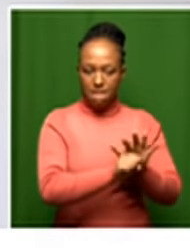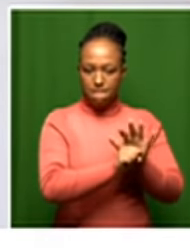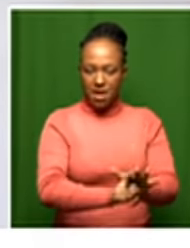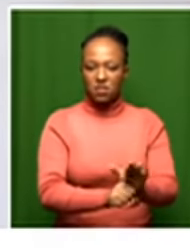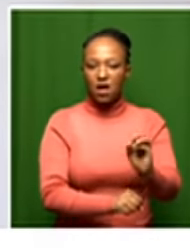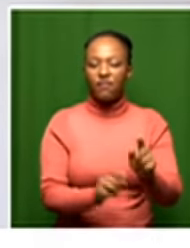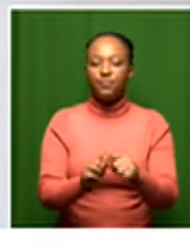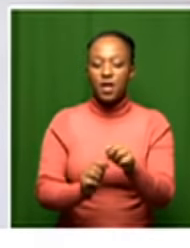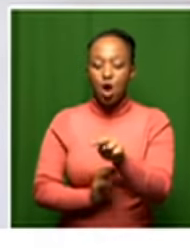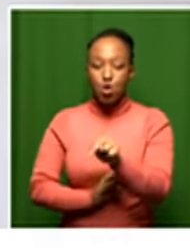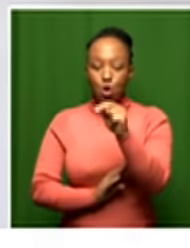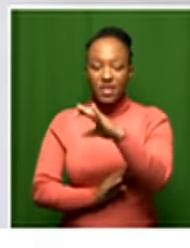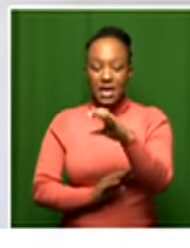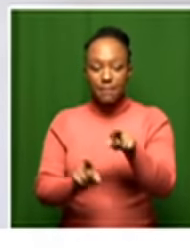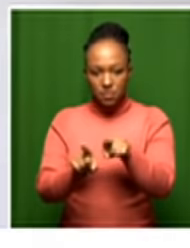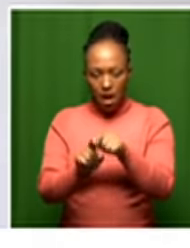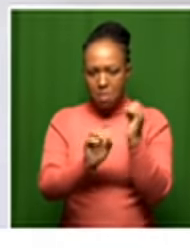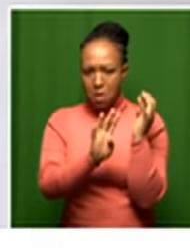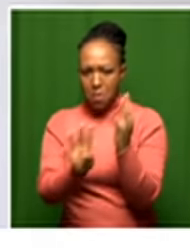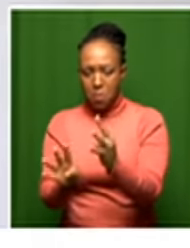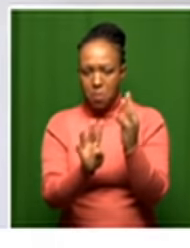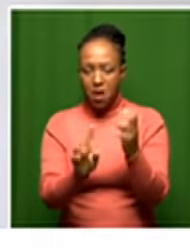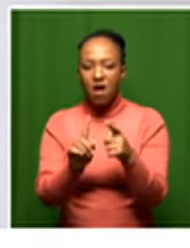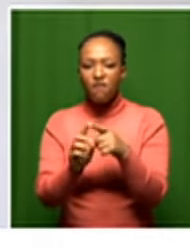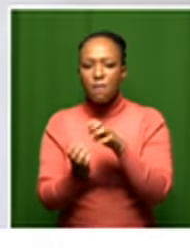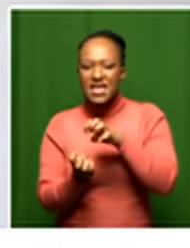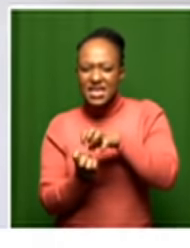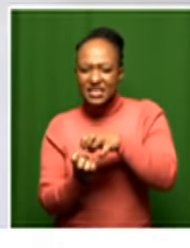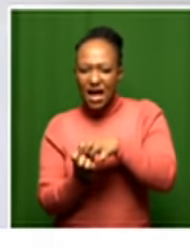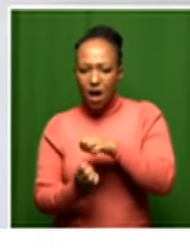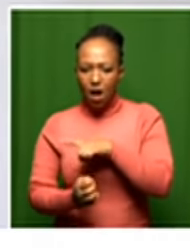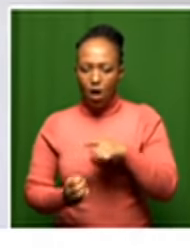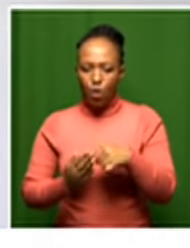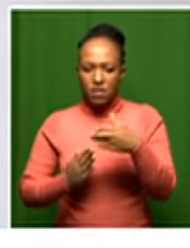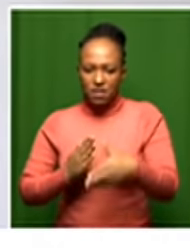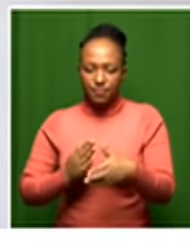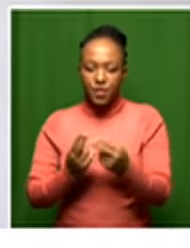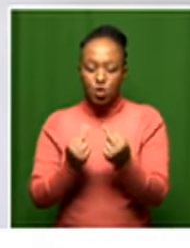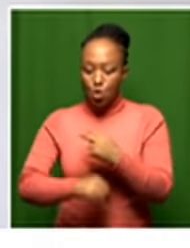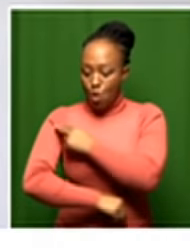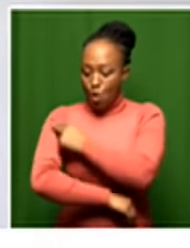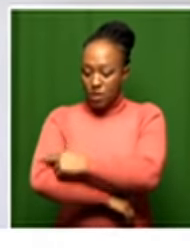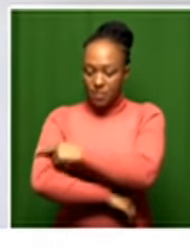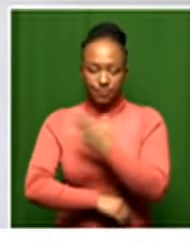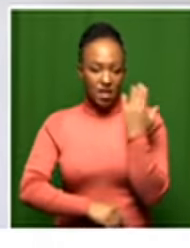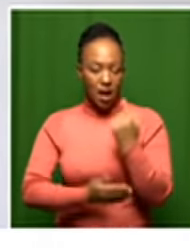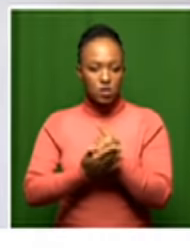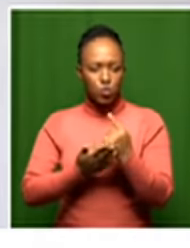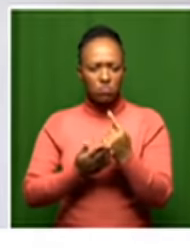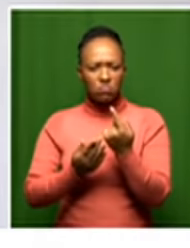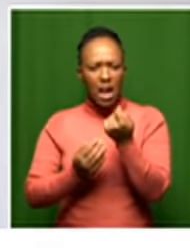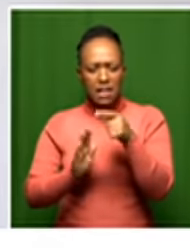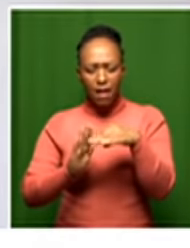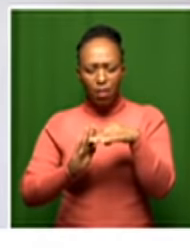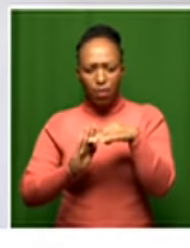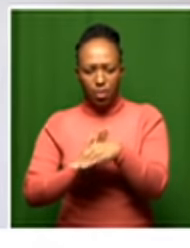which has also been seeing a sustained increase since the Easter long weekend, new hospital admissions last week actually showed a slight decline